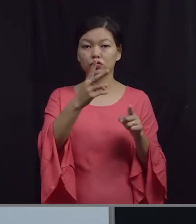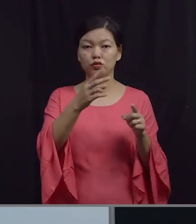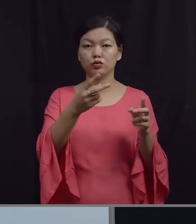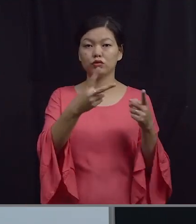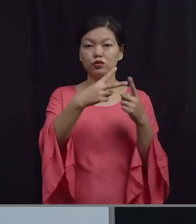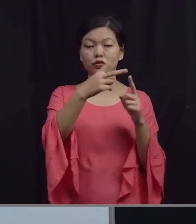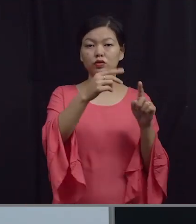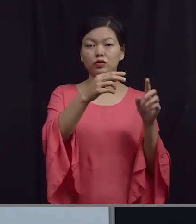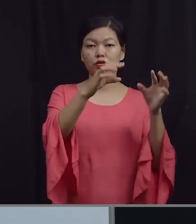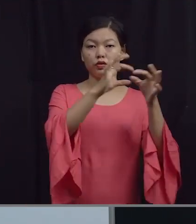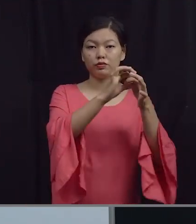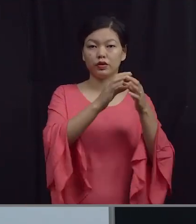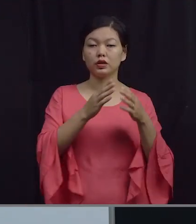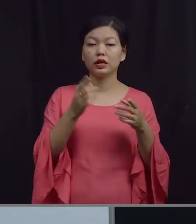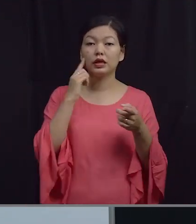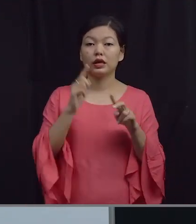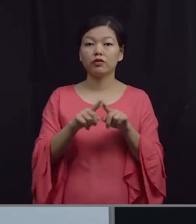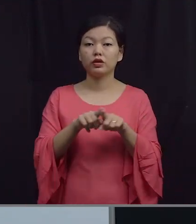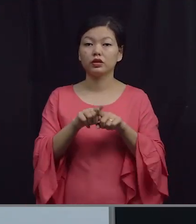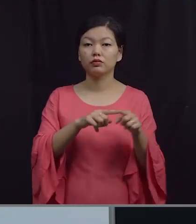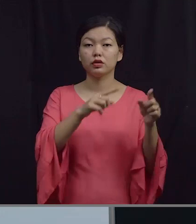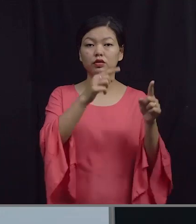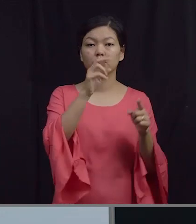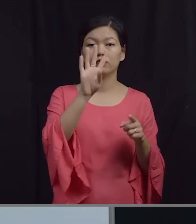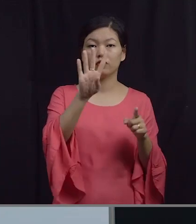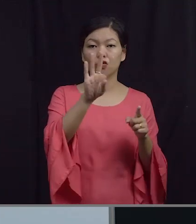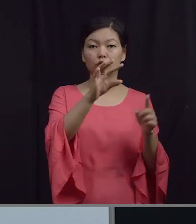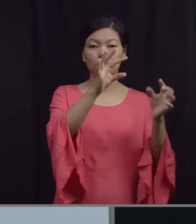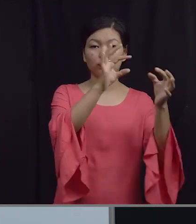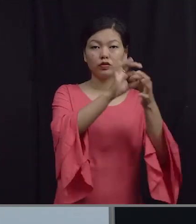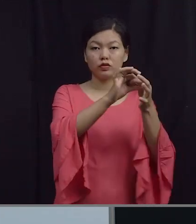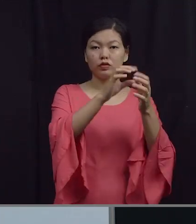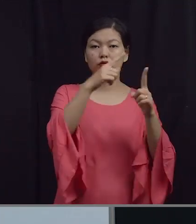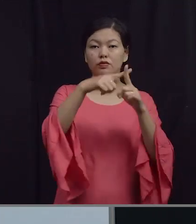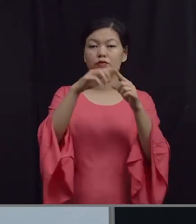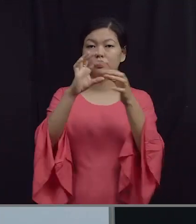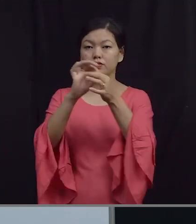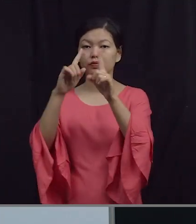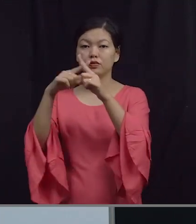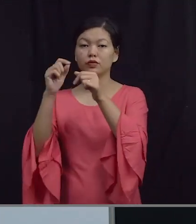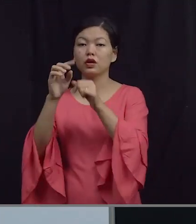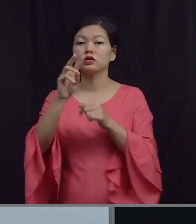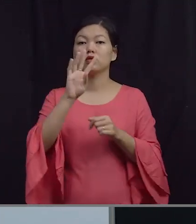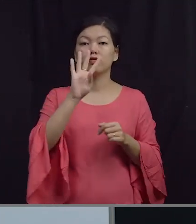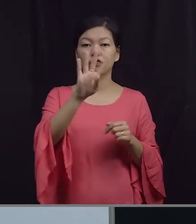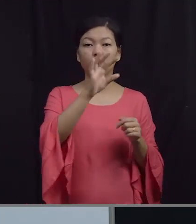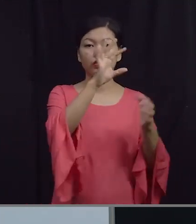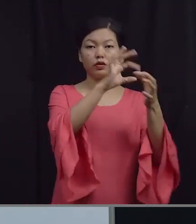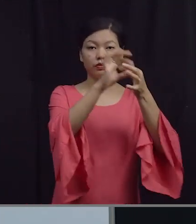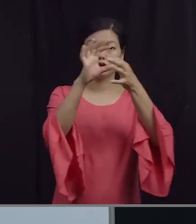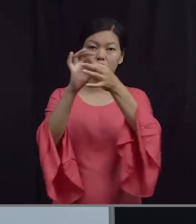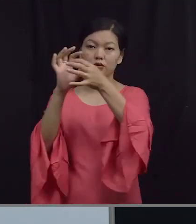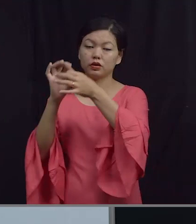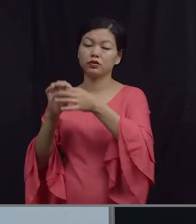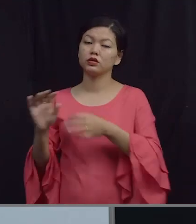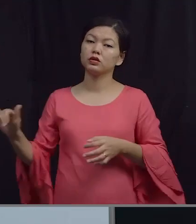f4. Okay, so your equivalent focal length will be what? 1 by f equal to 1 by f1 plus 1 by f2 plus 1 by f3, 1 by f4. So if you